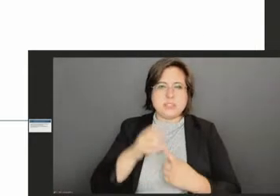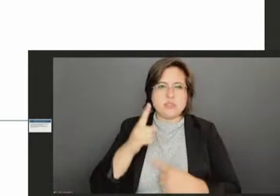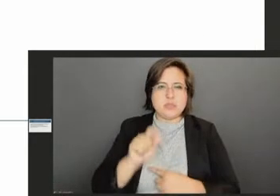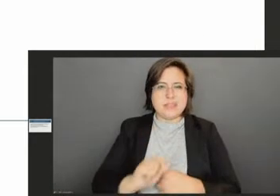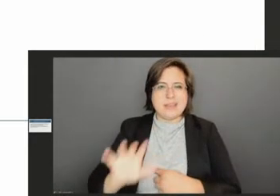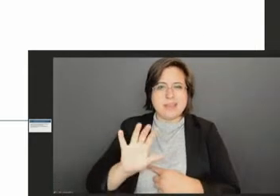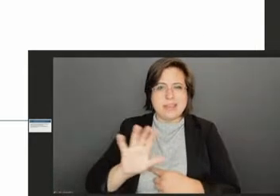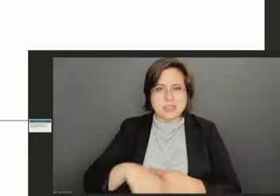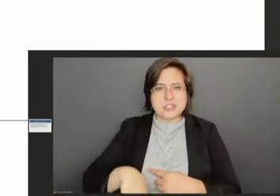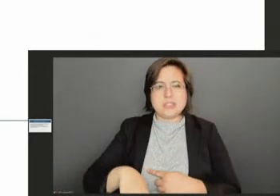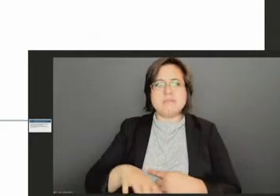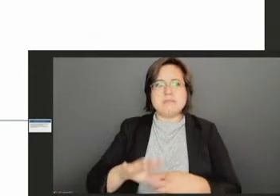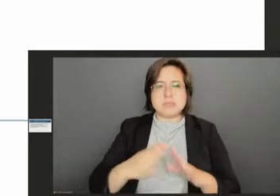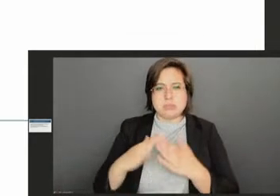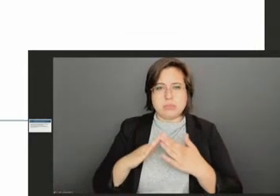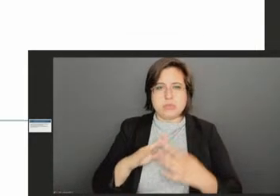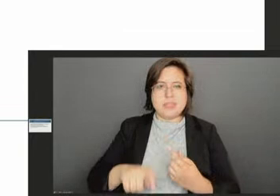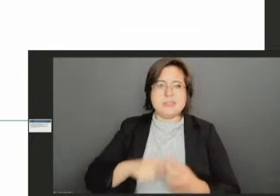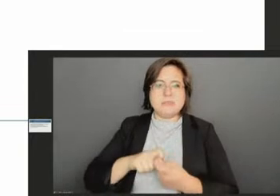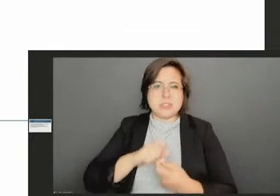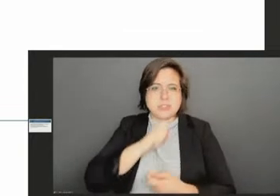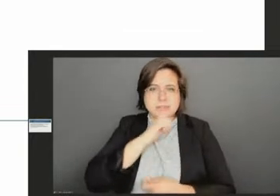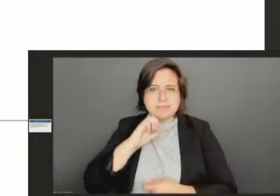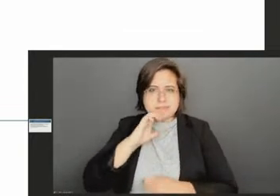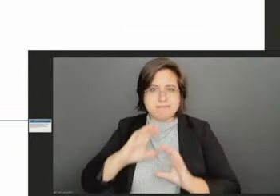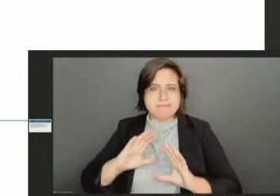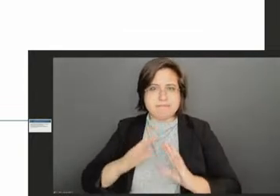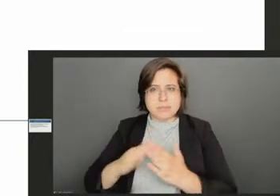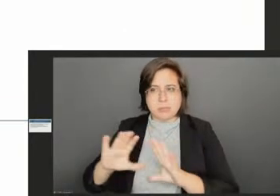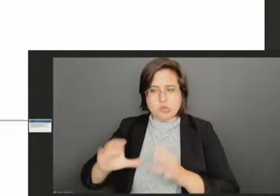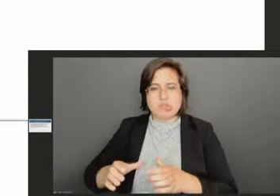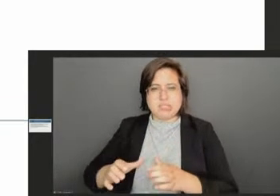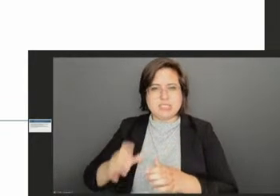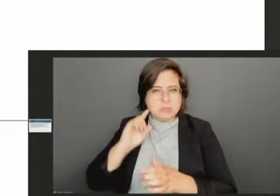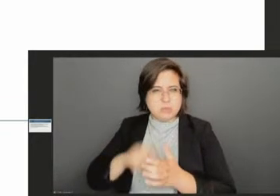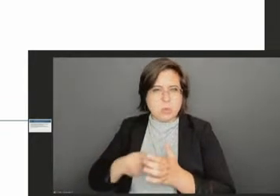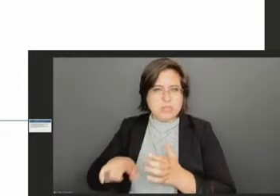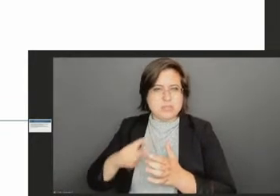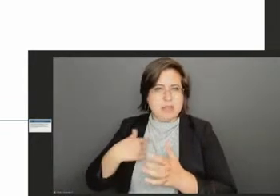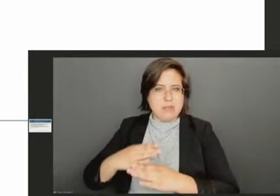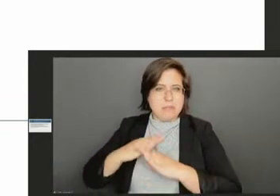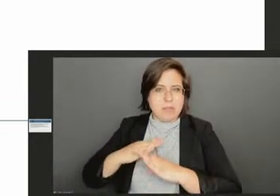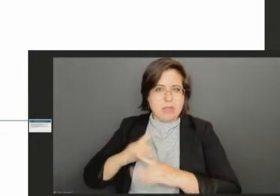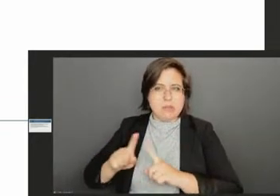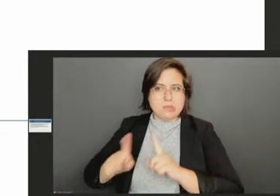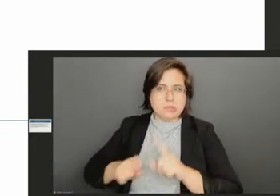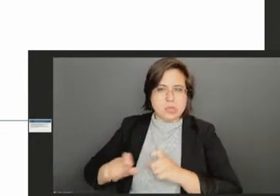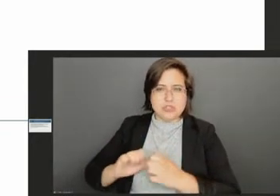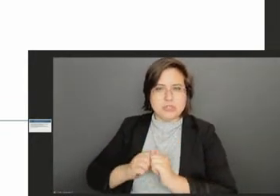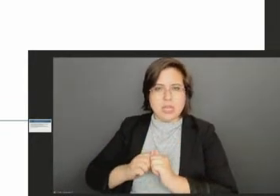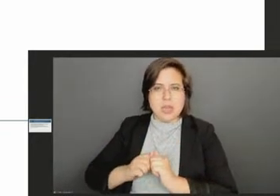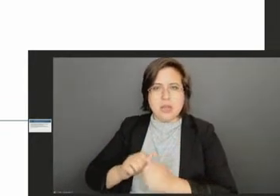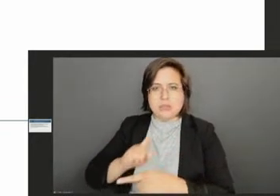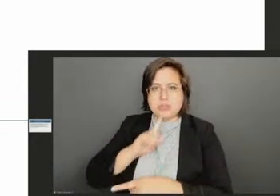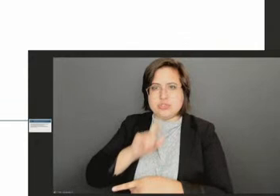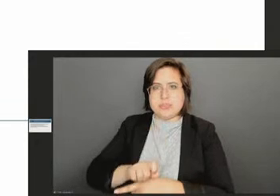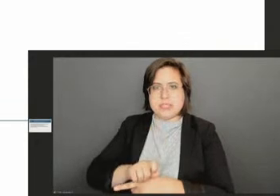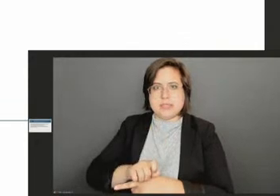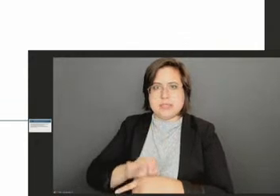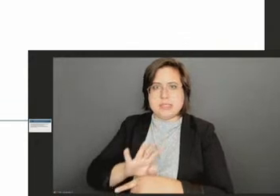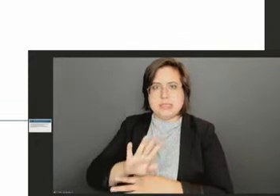elderly populations have been targeted, I think there are barriers, concerns, and questions about how to best come forward to make